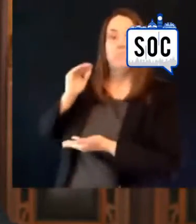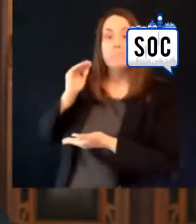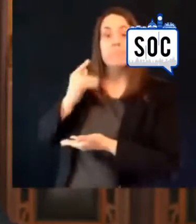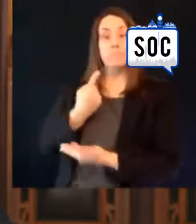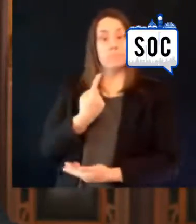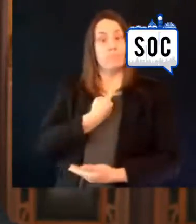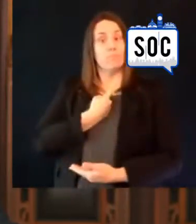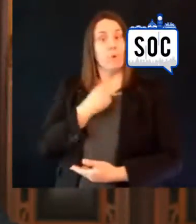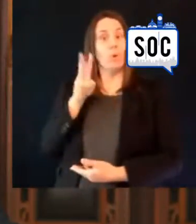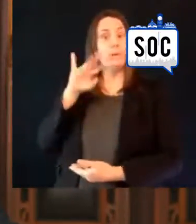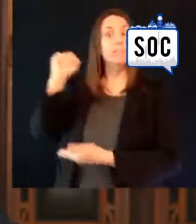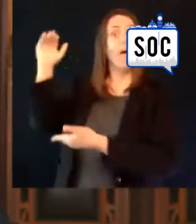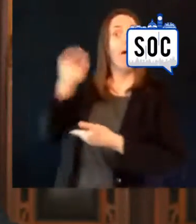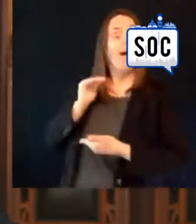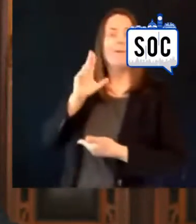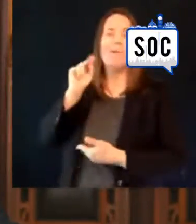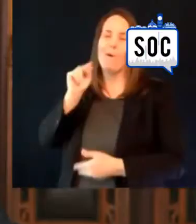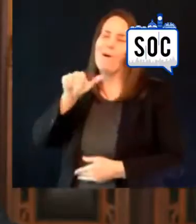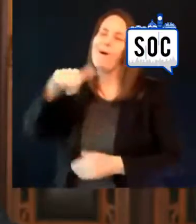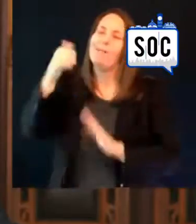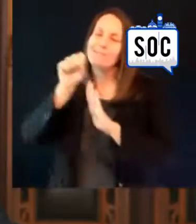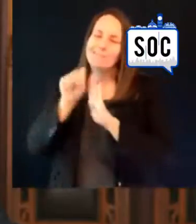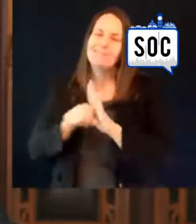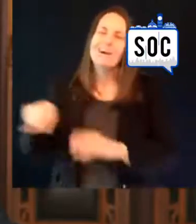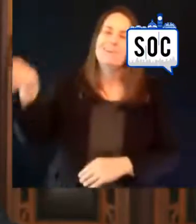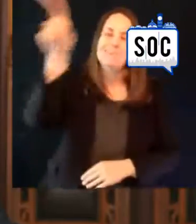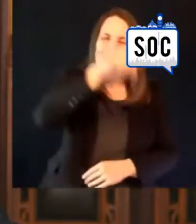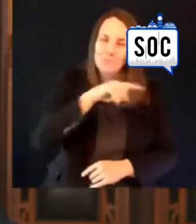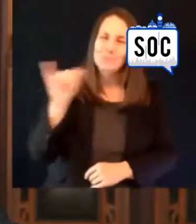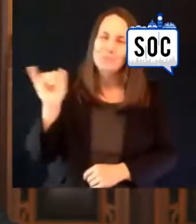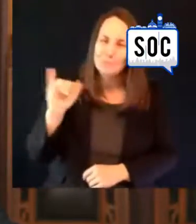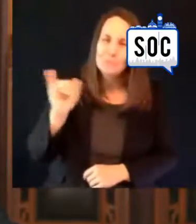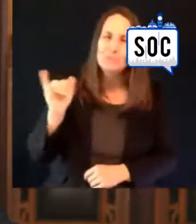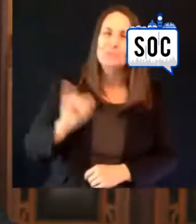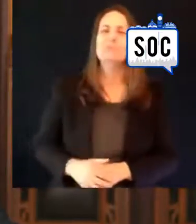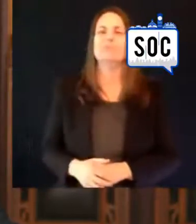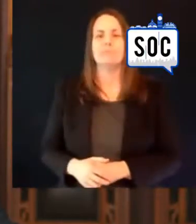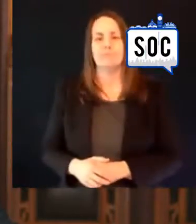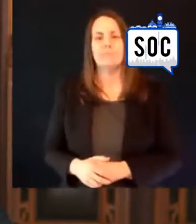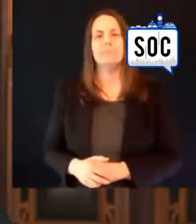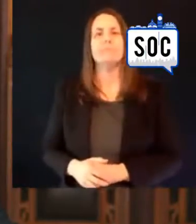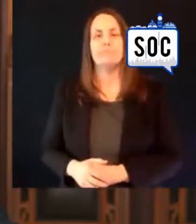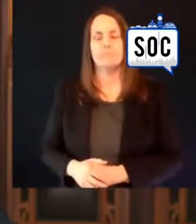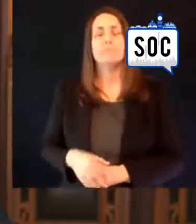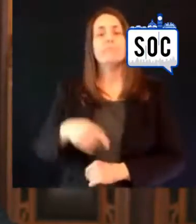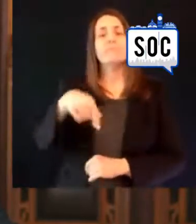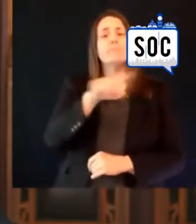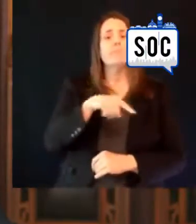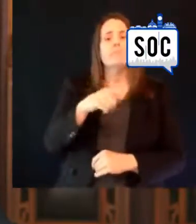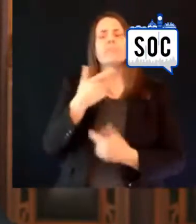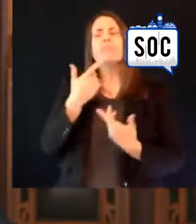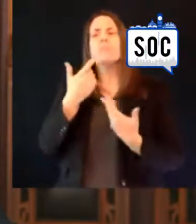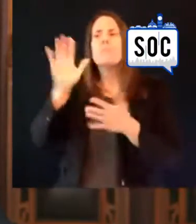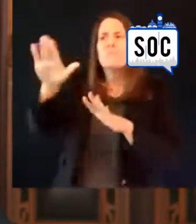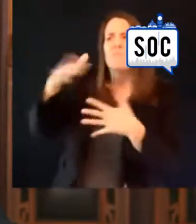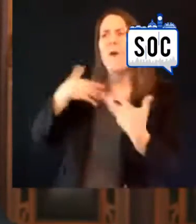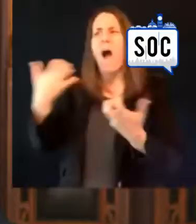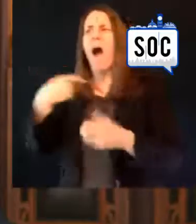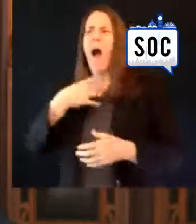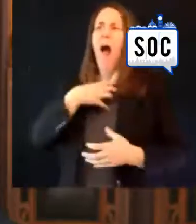signed up and get shots in your arms just as much as you want to get them, and they are working tirelessly to do